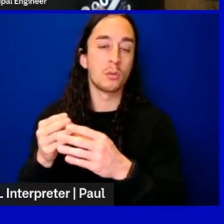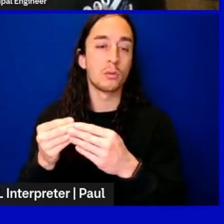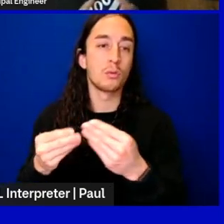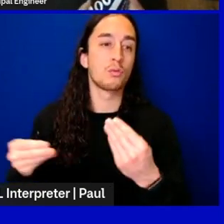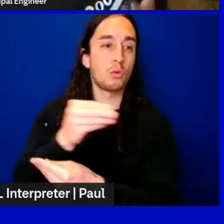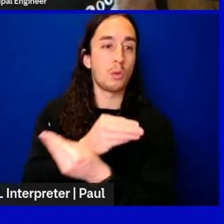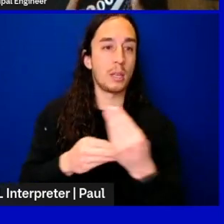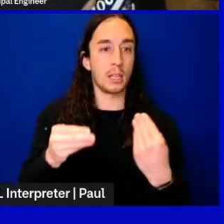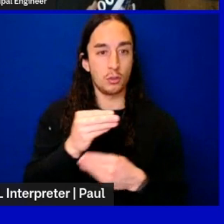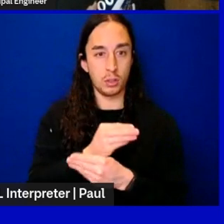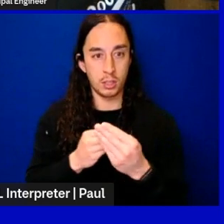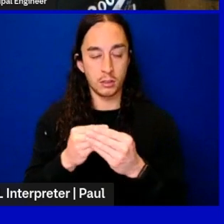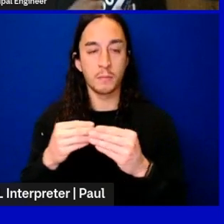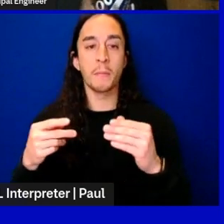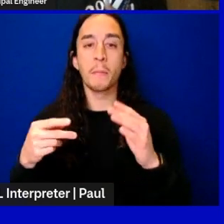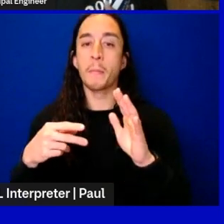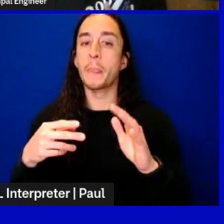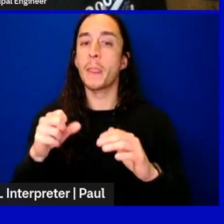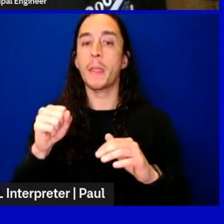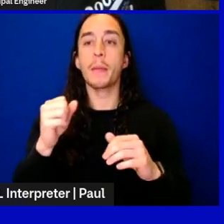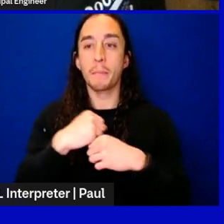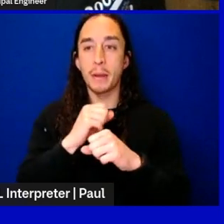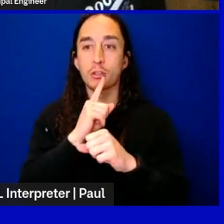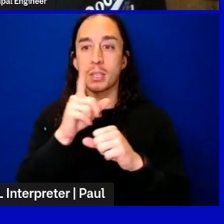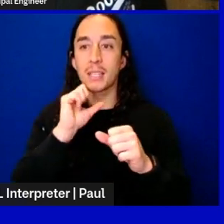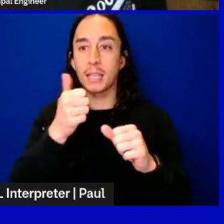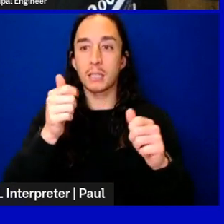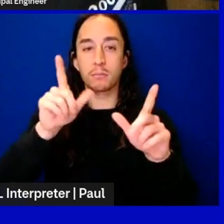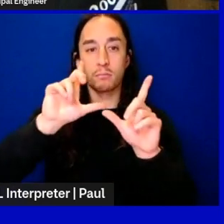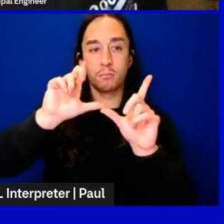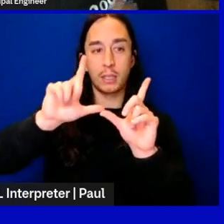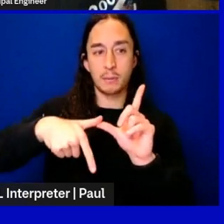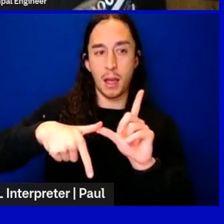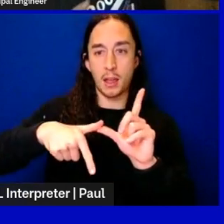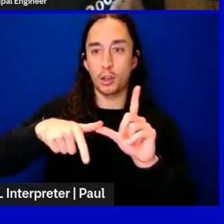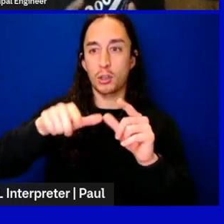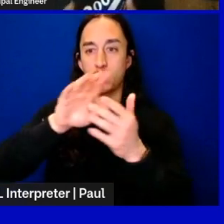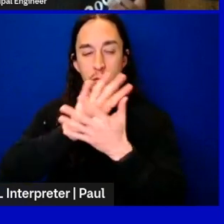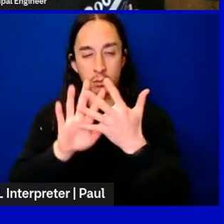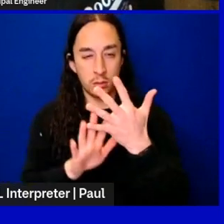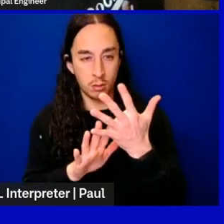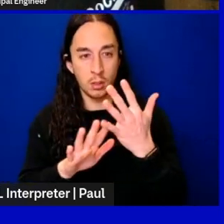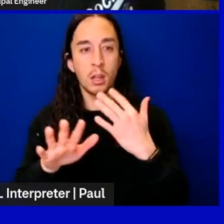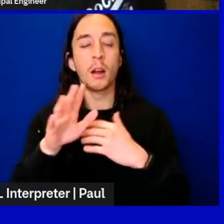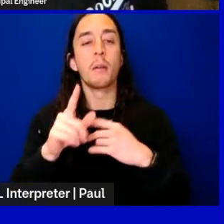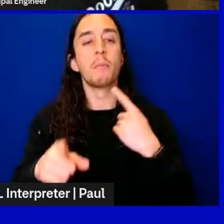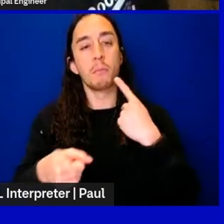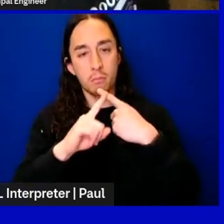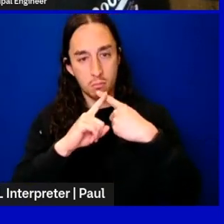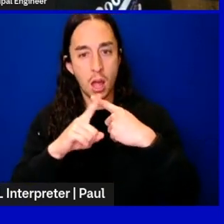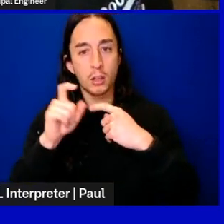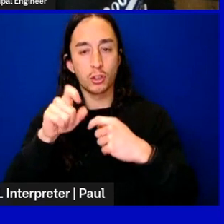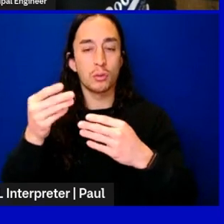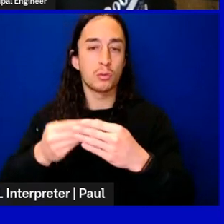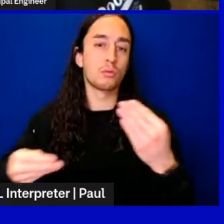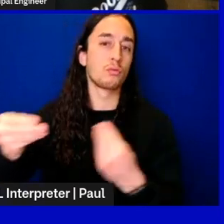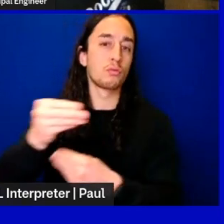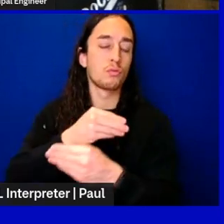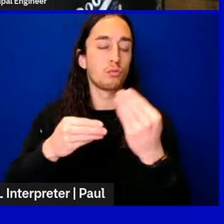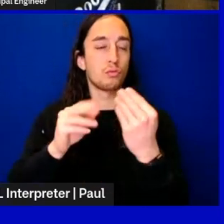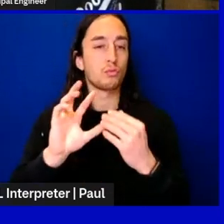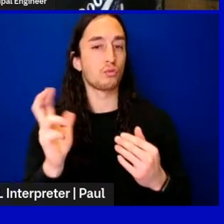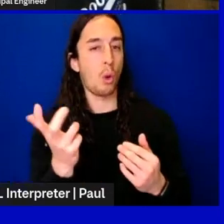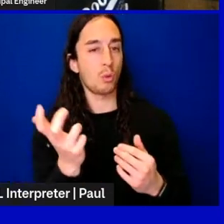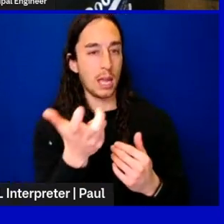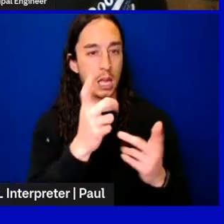token rotation so that they are not expired. All your SSL certificates also you should or rotate well upfront, rotate